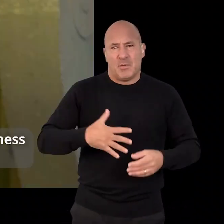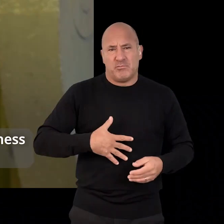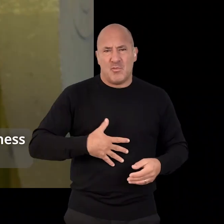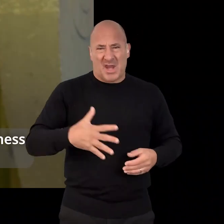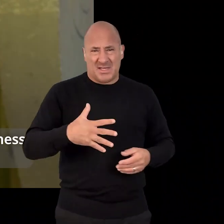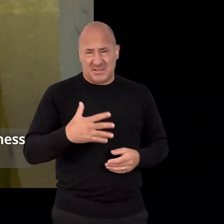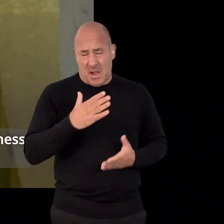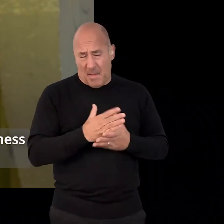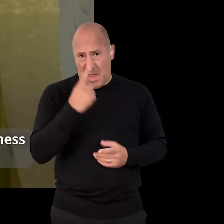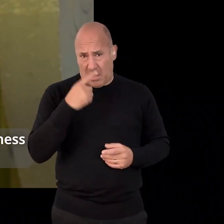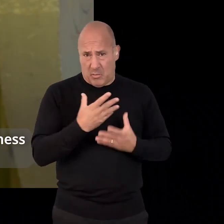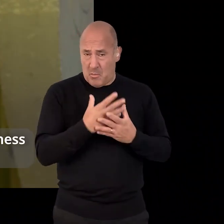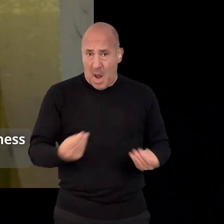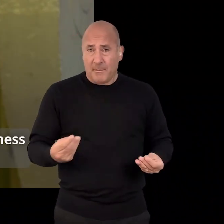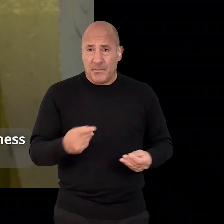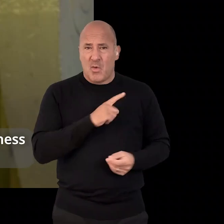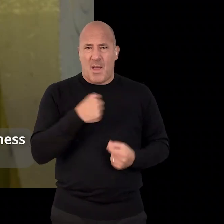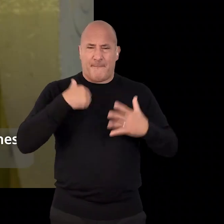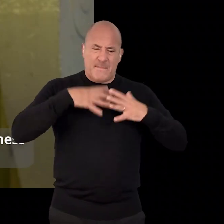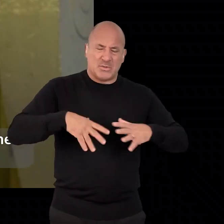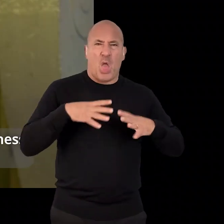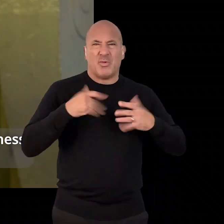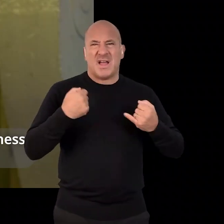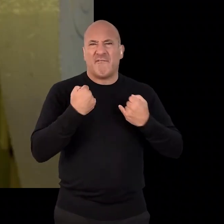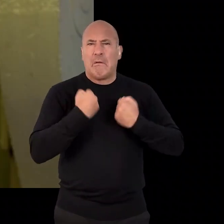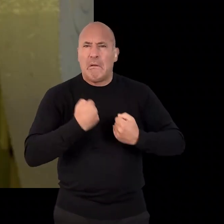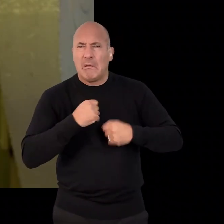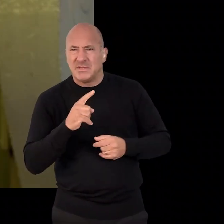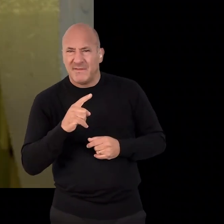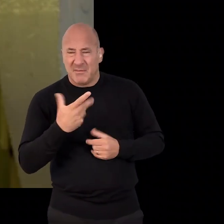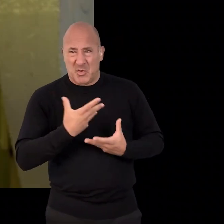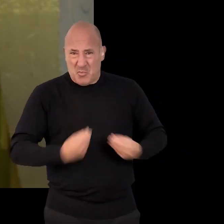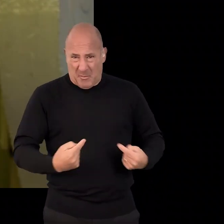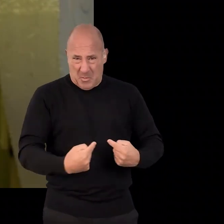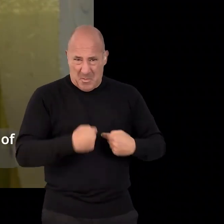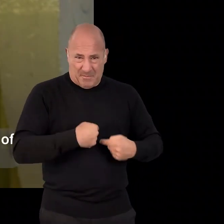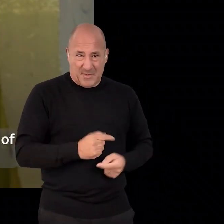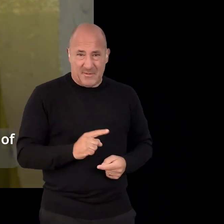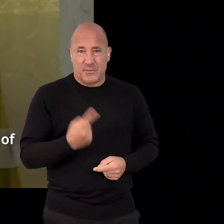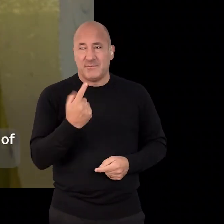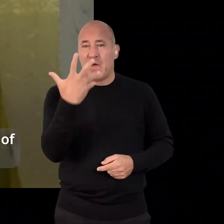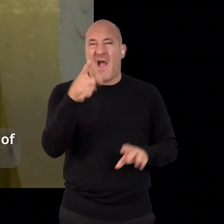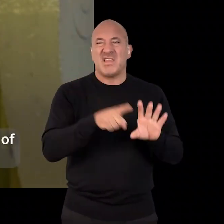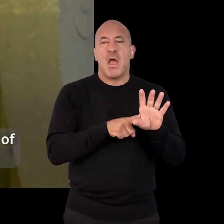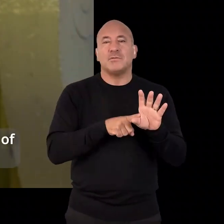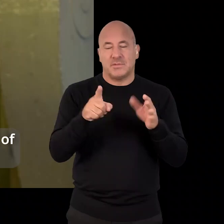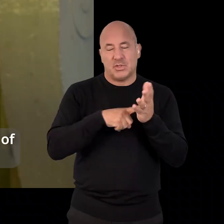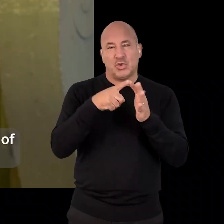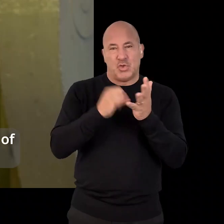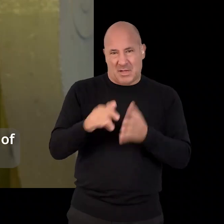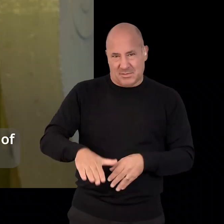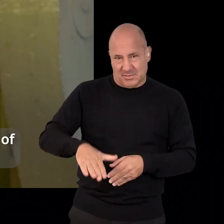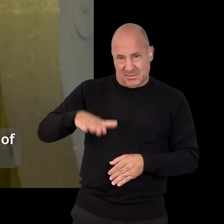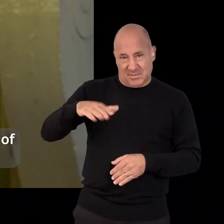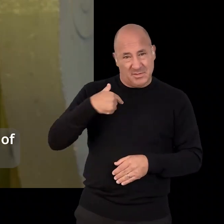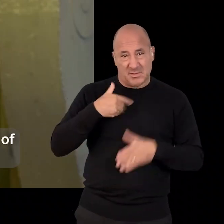along. Pregnancy can take it out of you, and if there's a weakness in your body, that's where it will go for. And the first 5 years